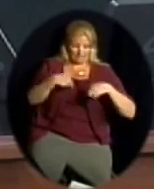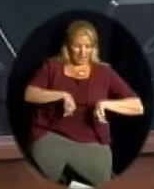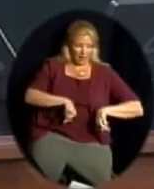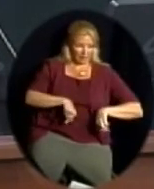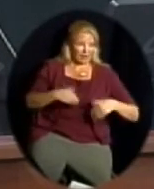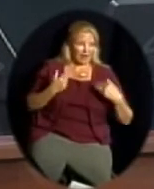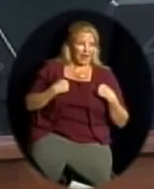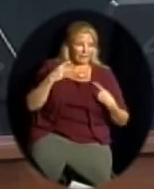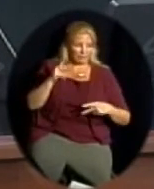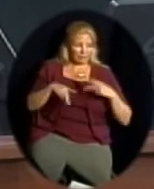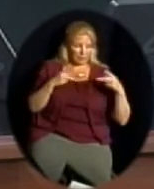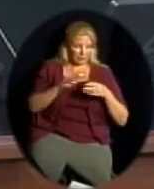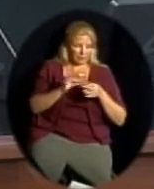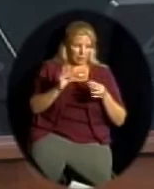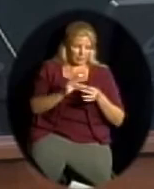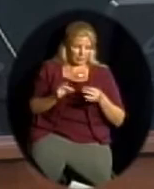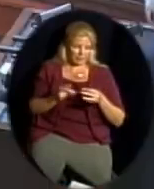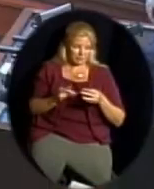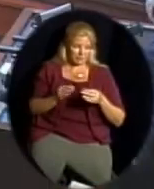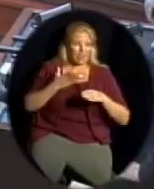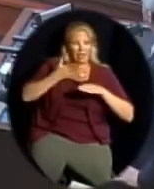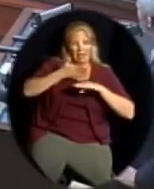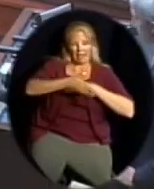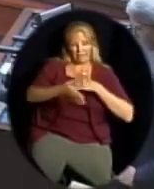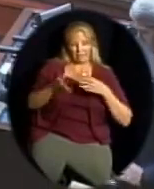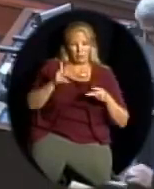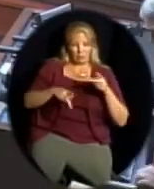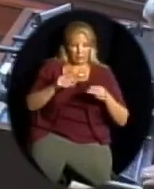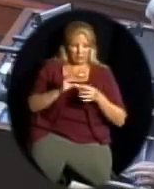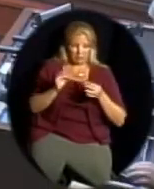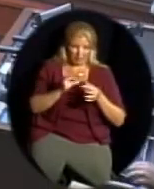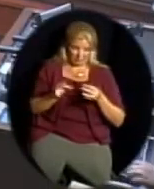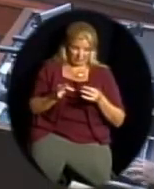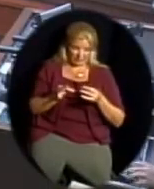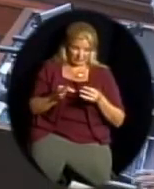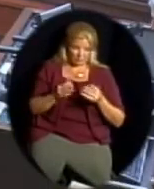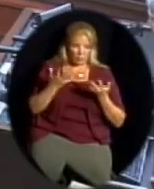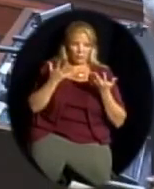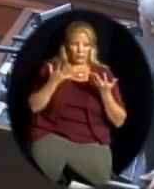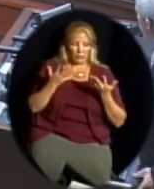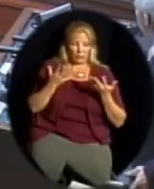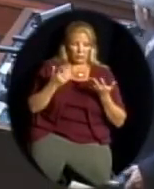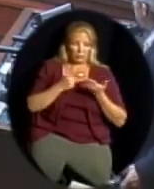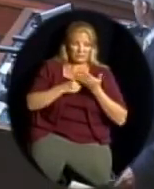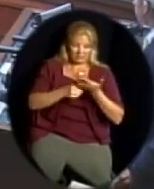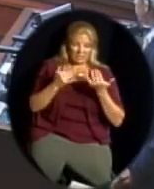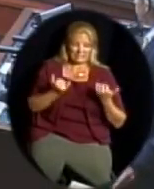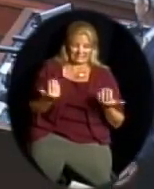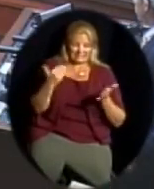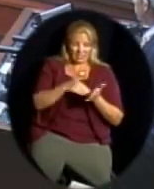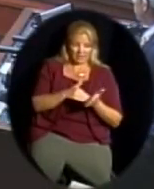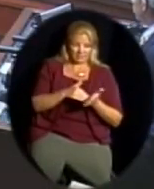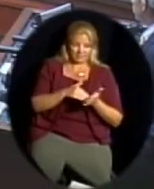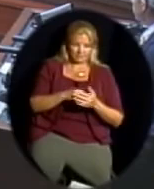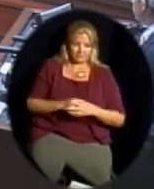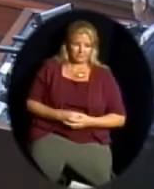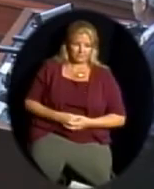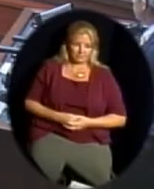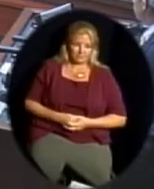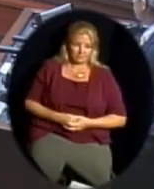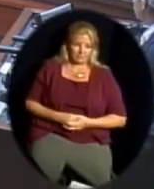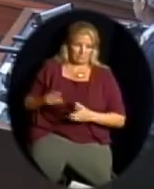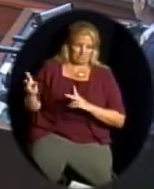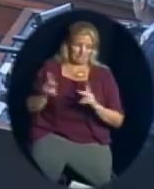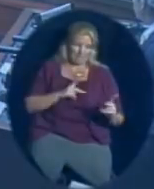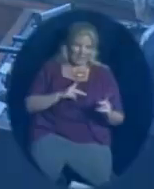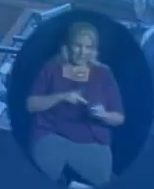discussion right after that. Gary, if you will come back. It'll be fine. So let's take a 10-minute comfort break, and we'll reconvene at 7 p.m.